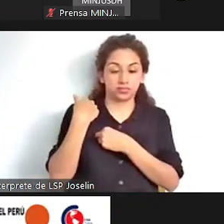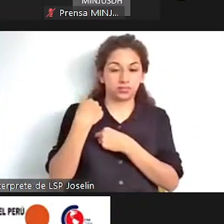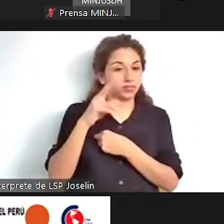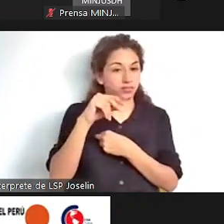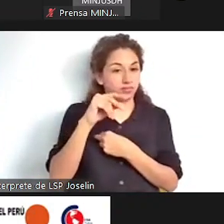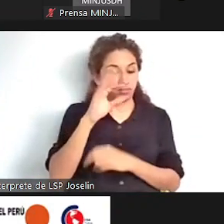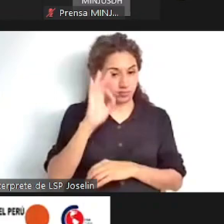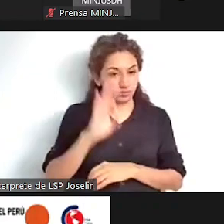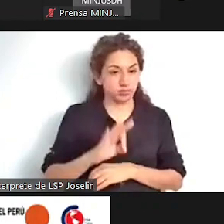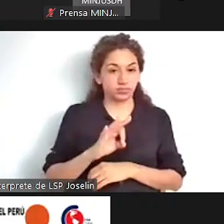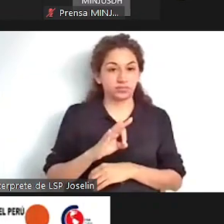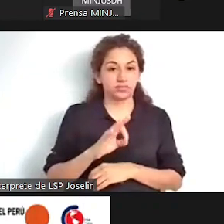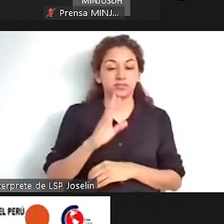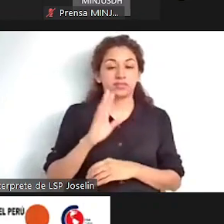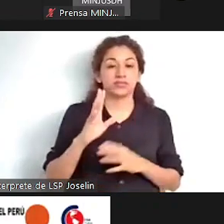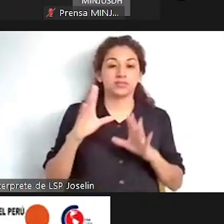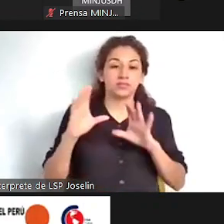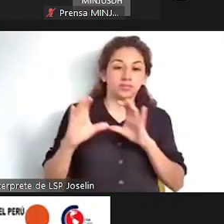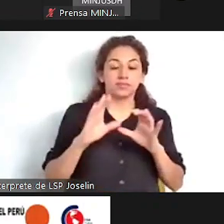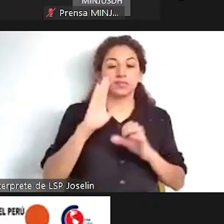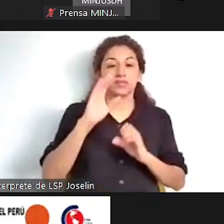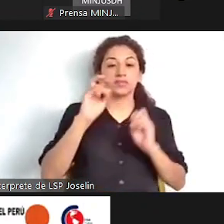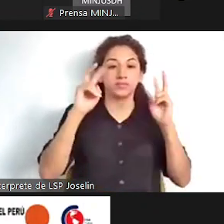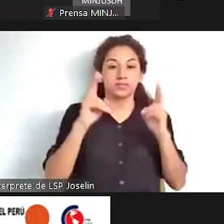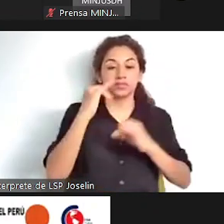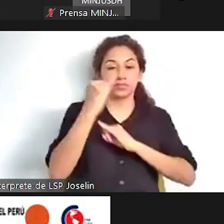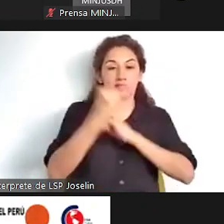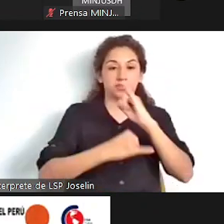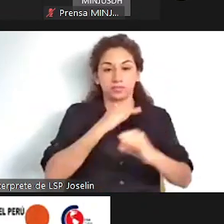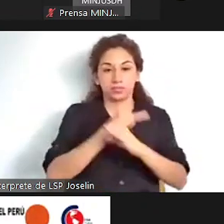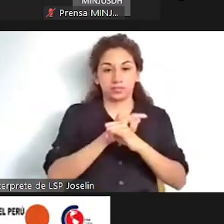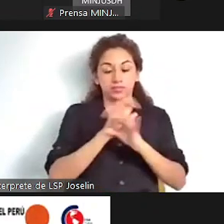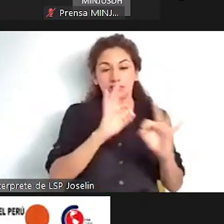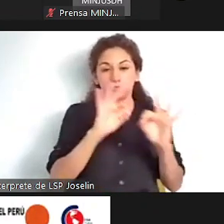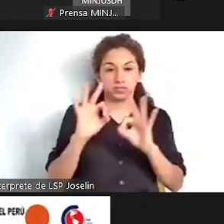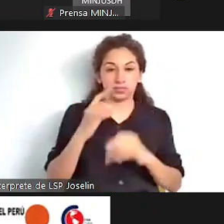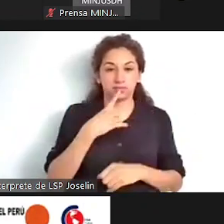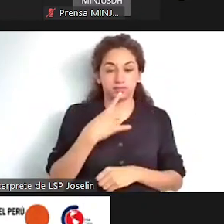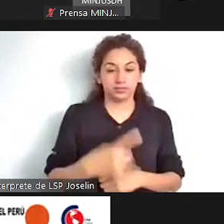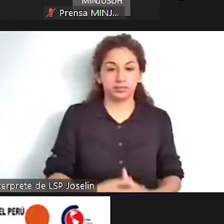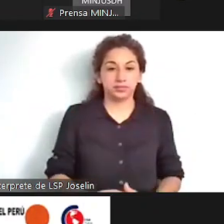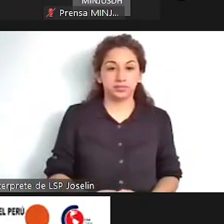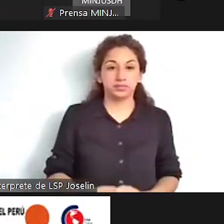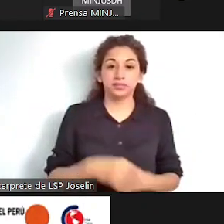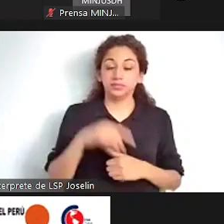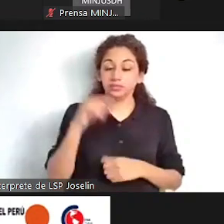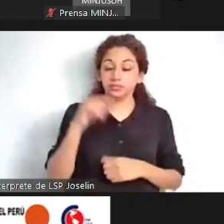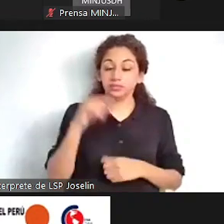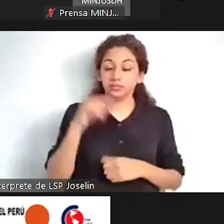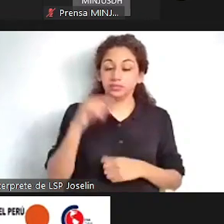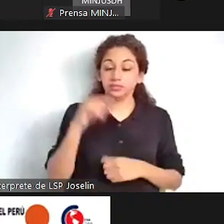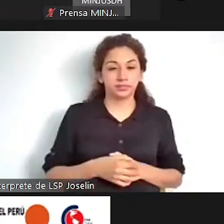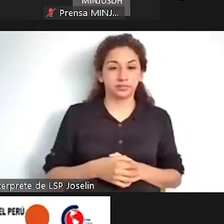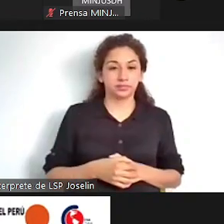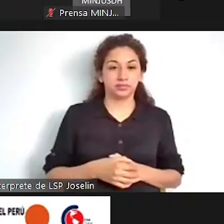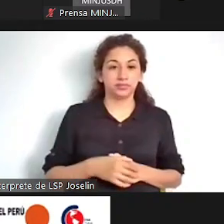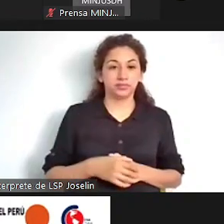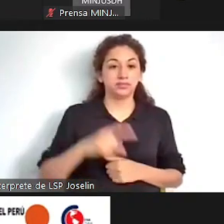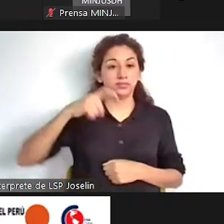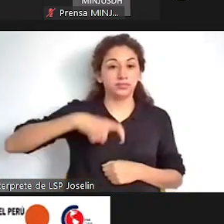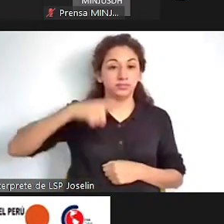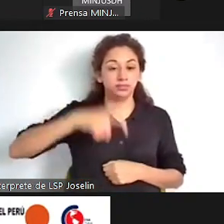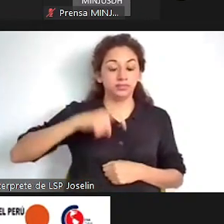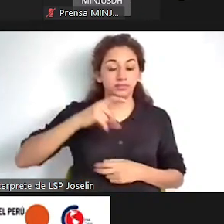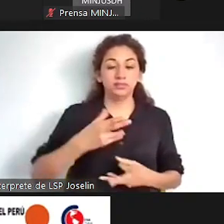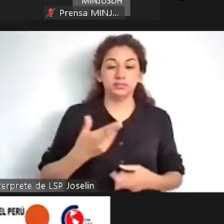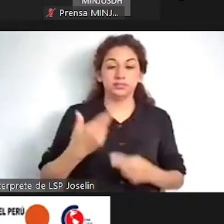at least not fully on international cooperation as has happened before in